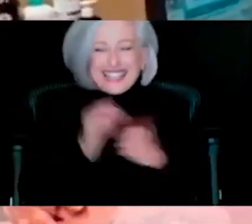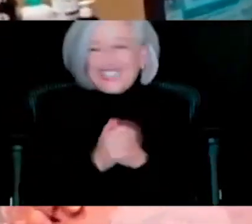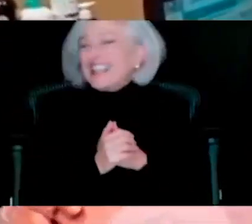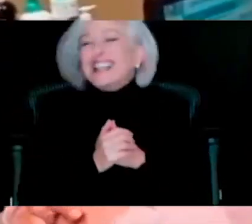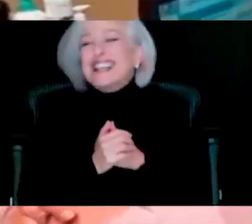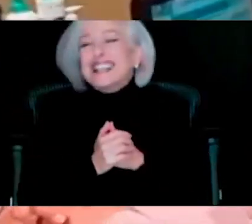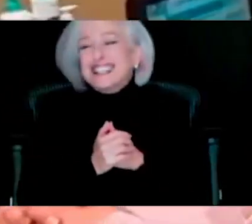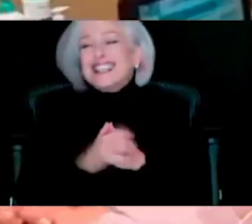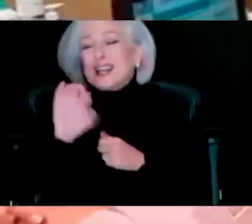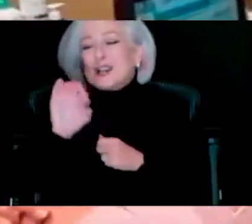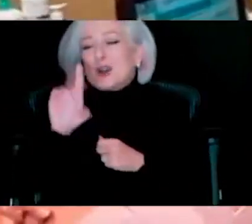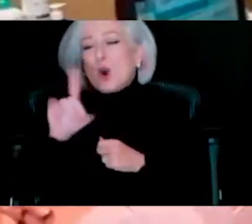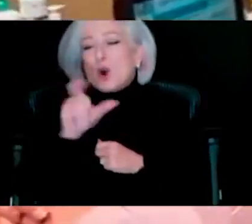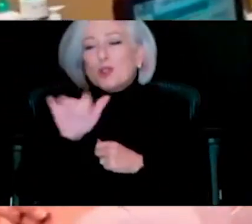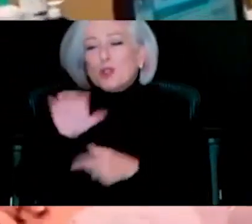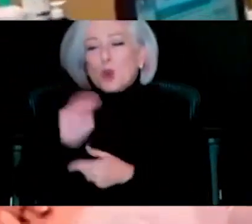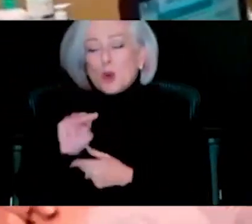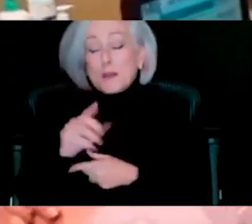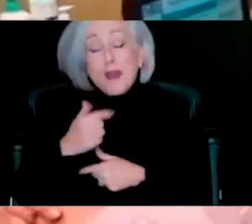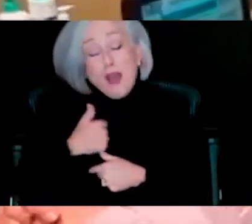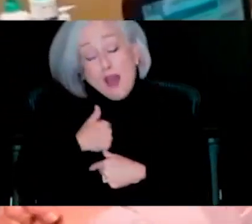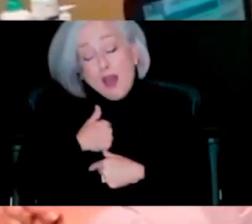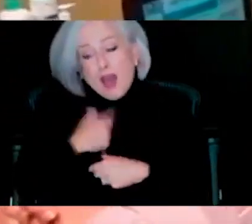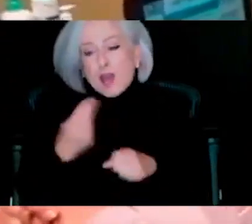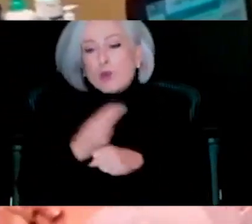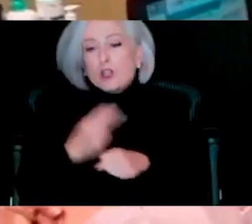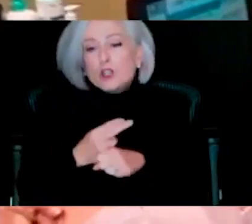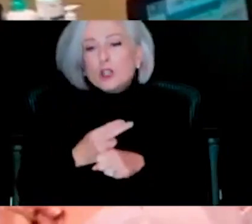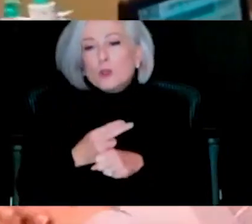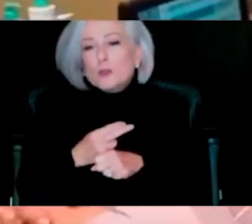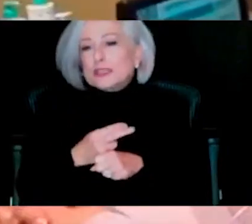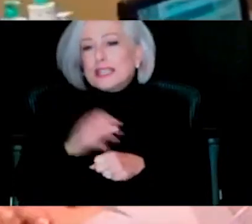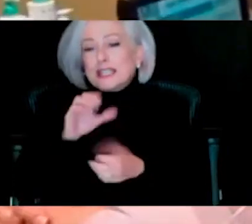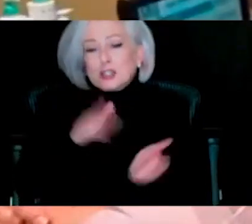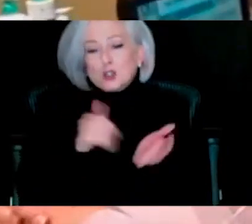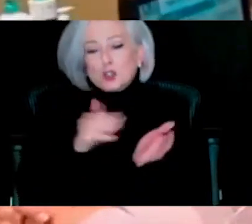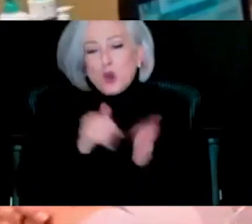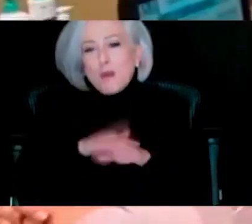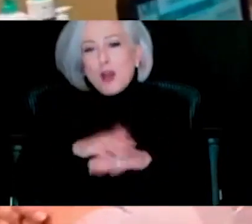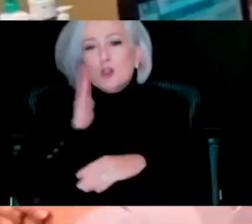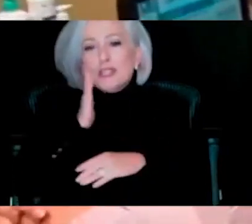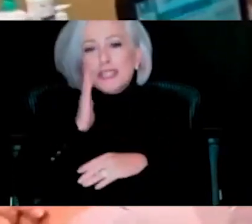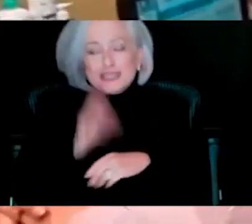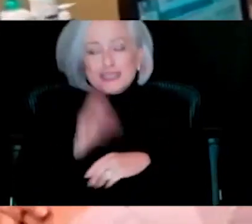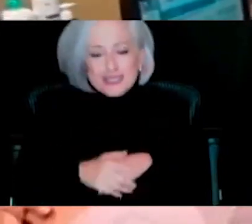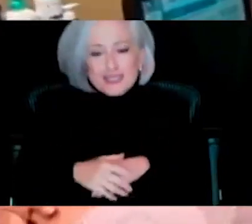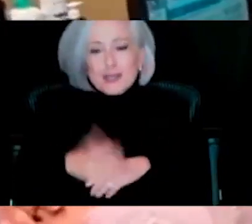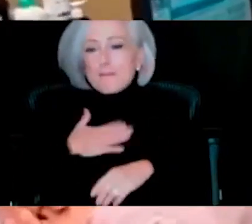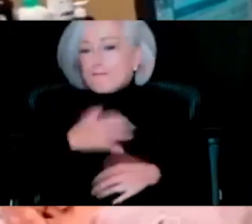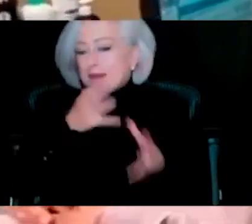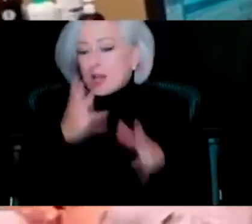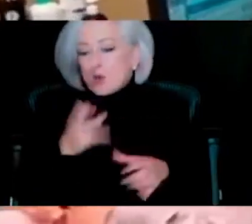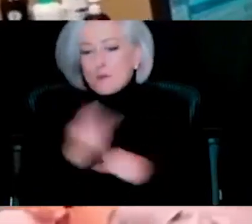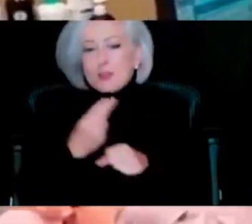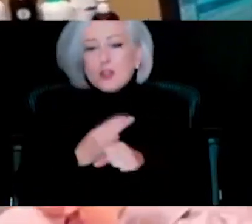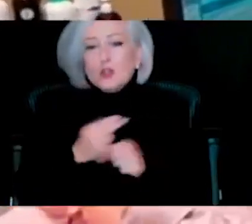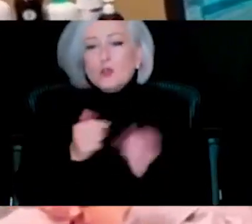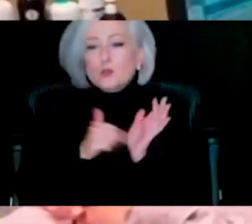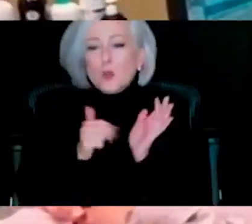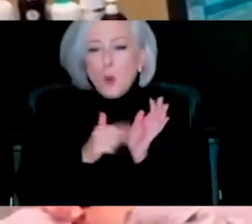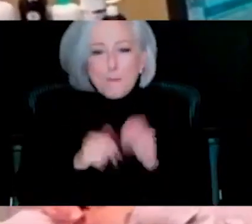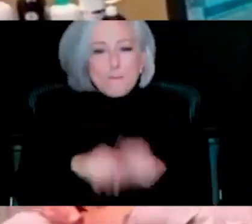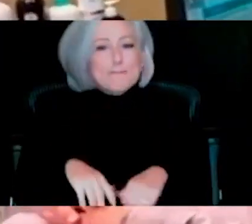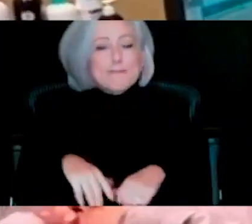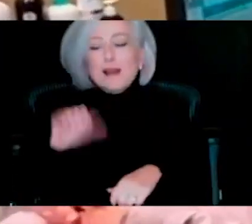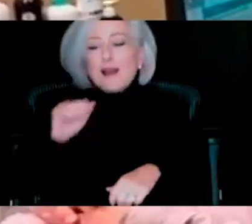Cold cream. Yeah. I mean, I wouldn't use just plain soap on your skin as it is. My grandmother used soap. She used the apple